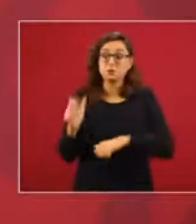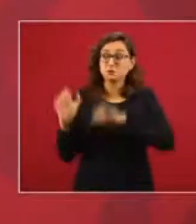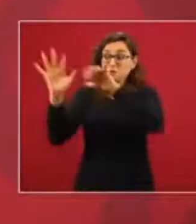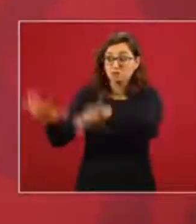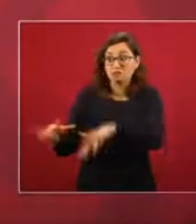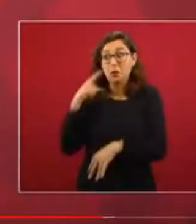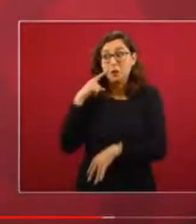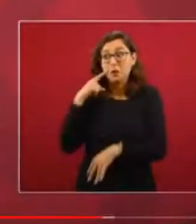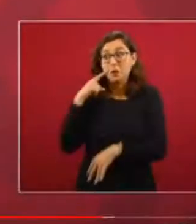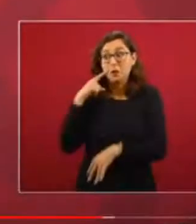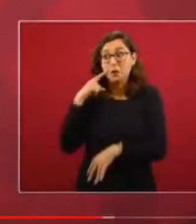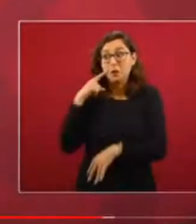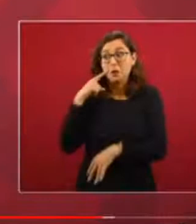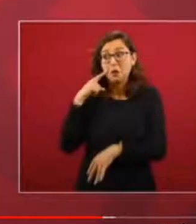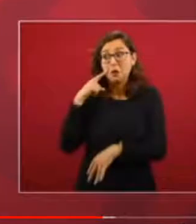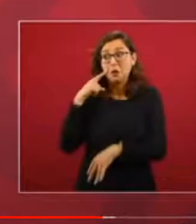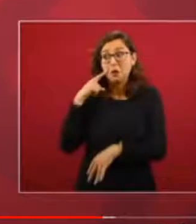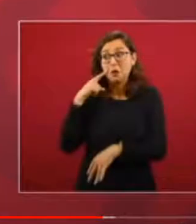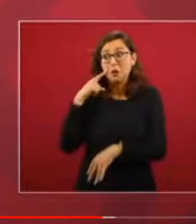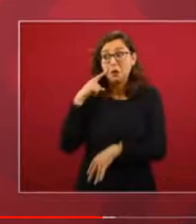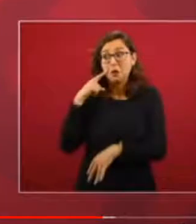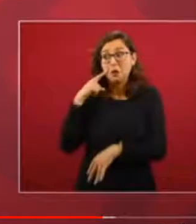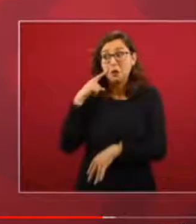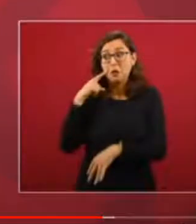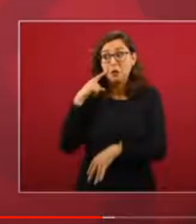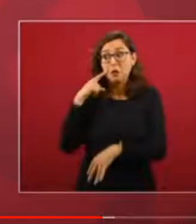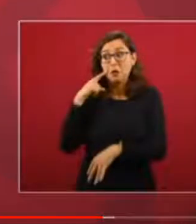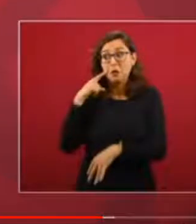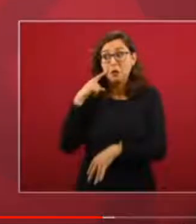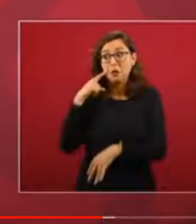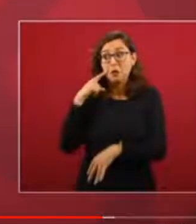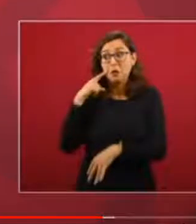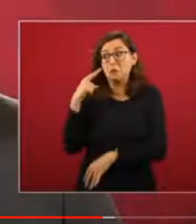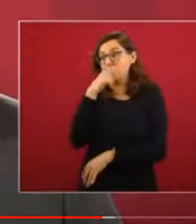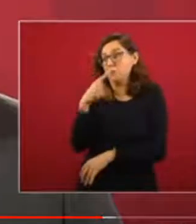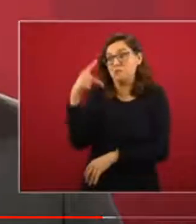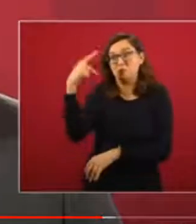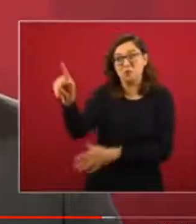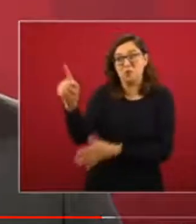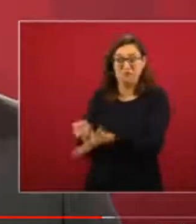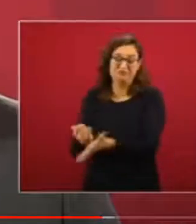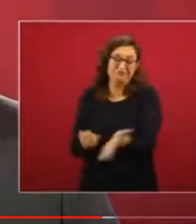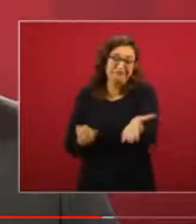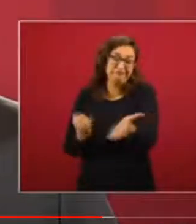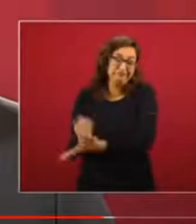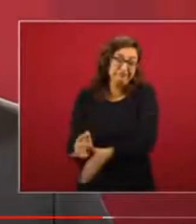ellos. But of course, they're going to be the ones that decide it.